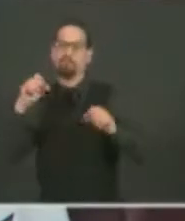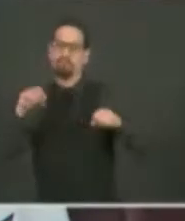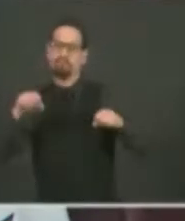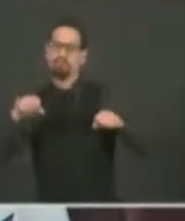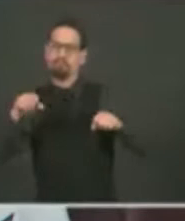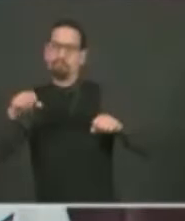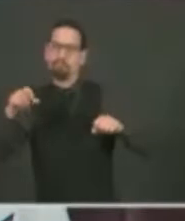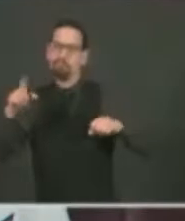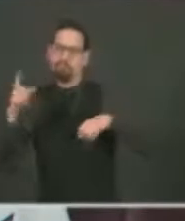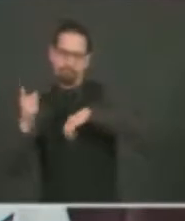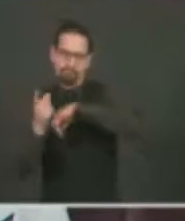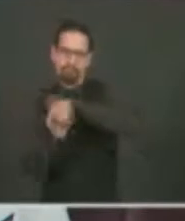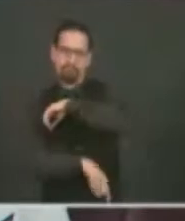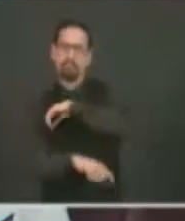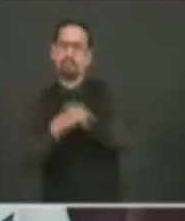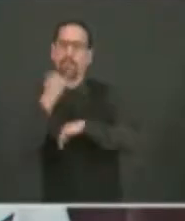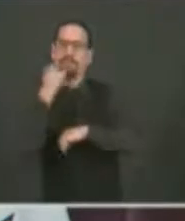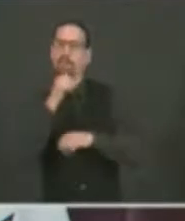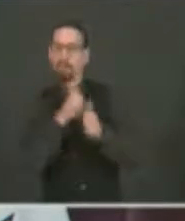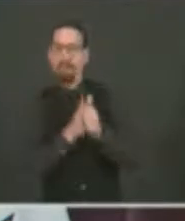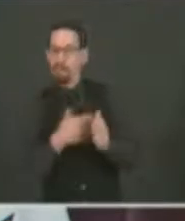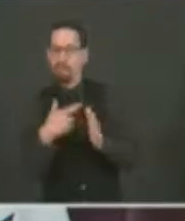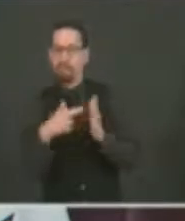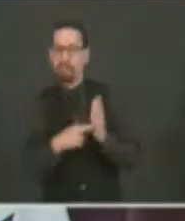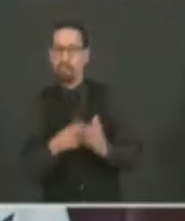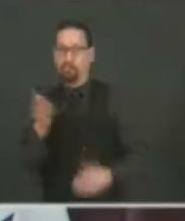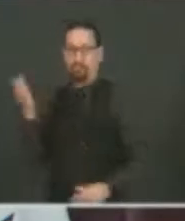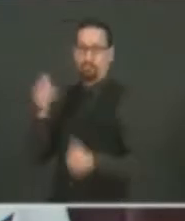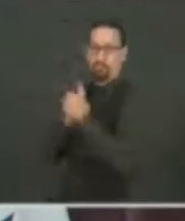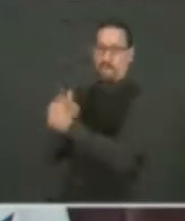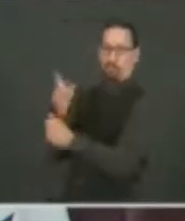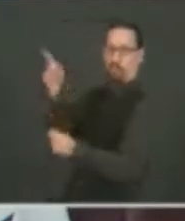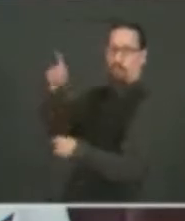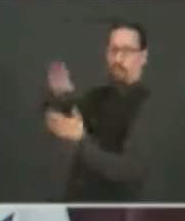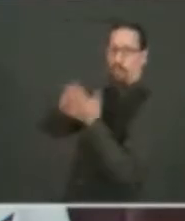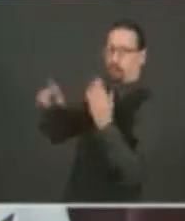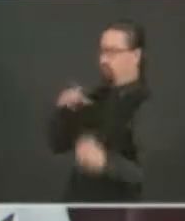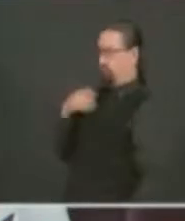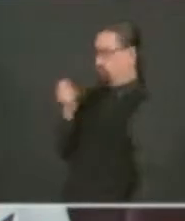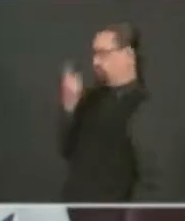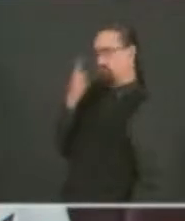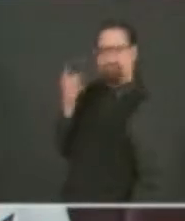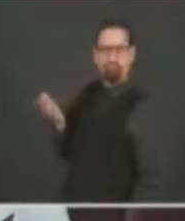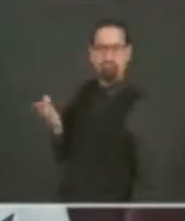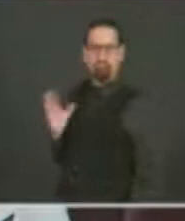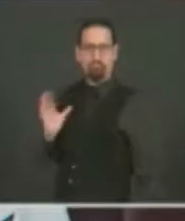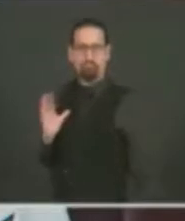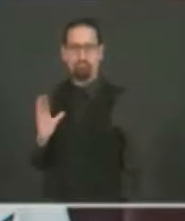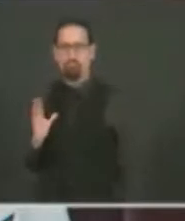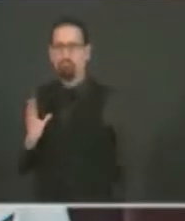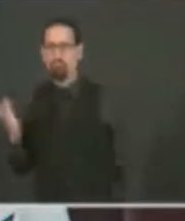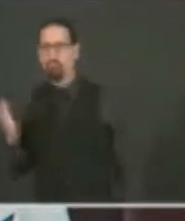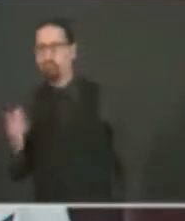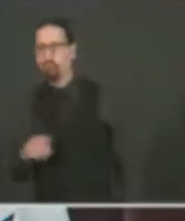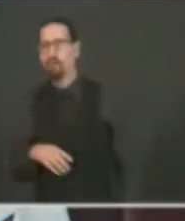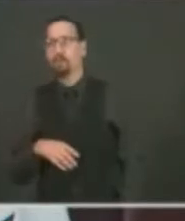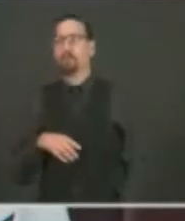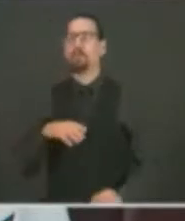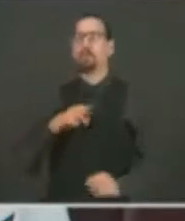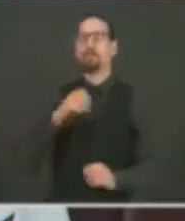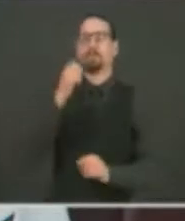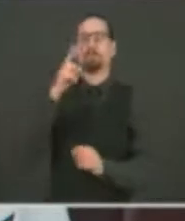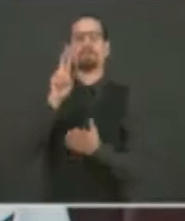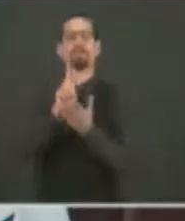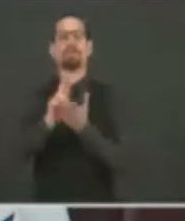there were 3 Greek houses in which we saw a total of 6 cases last week. Through rigorous testing, we also identified